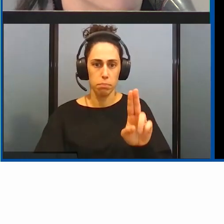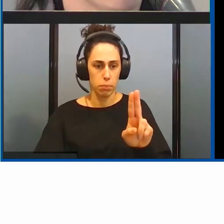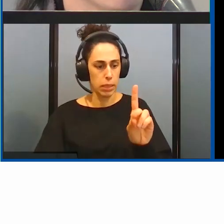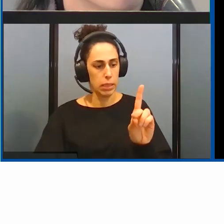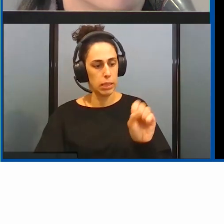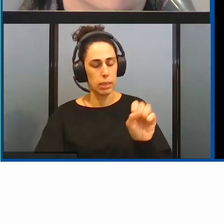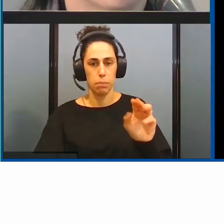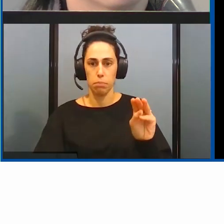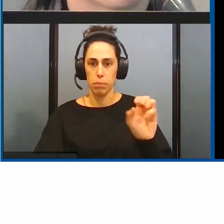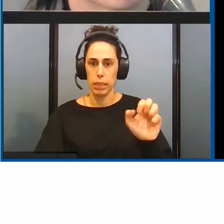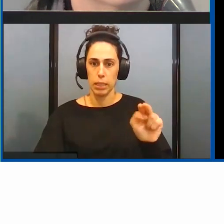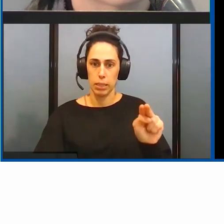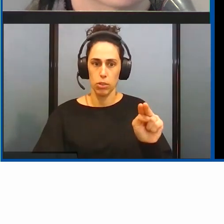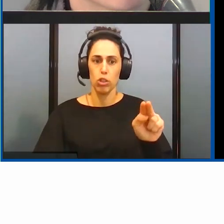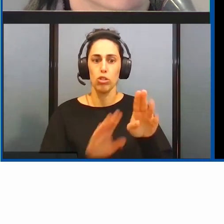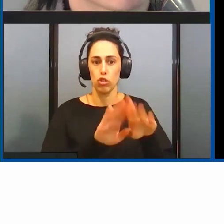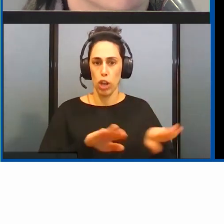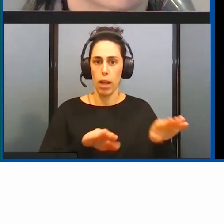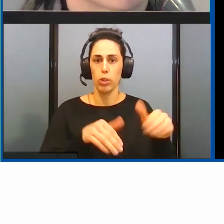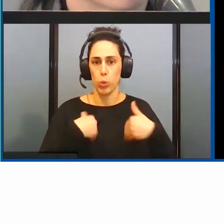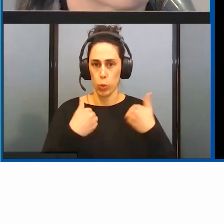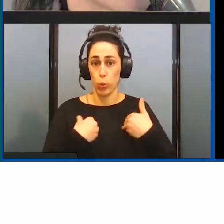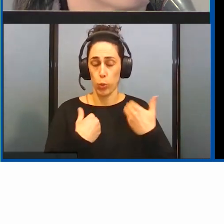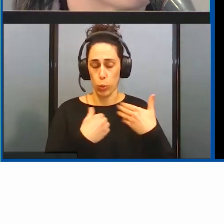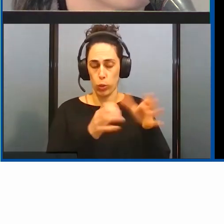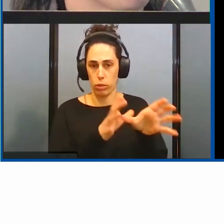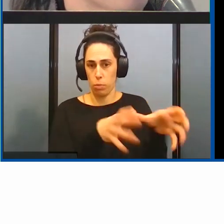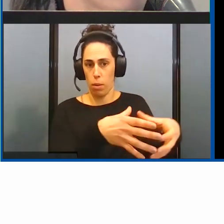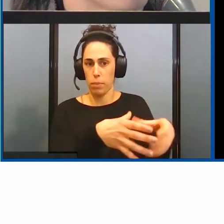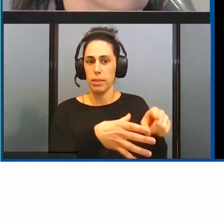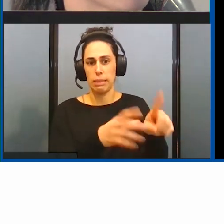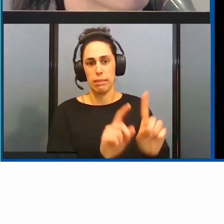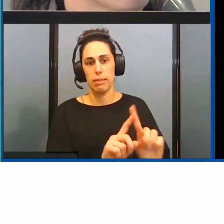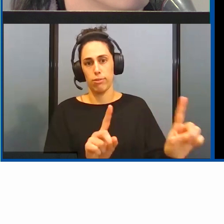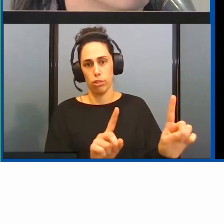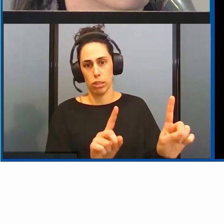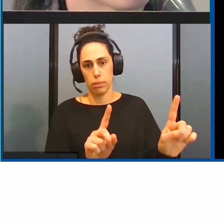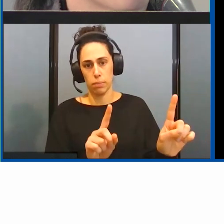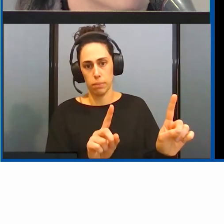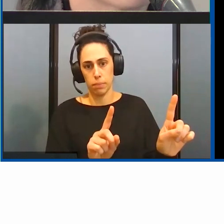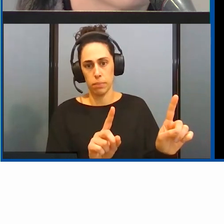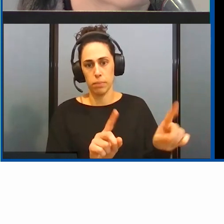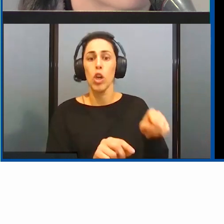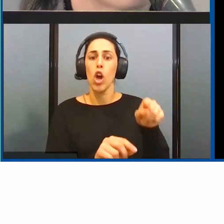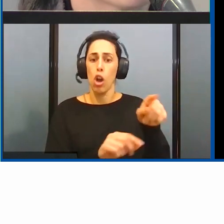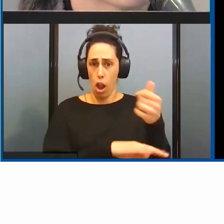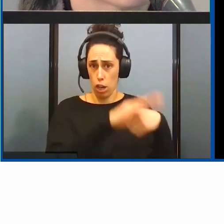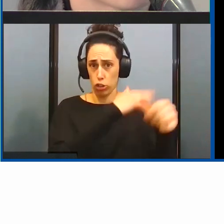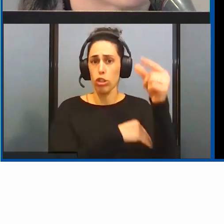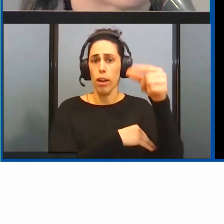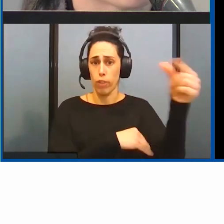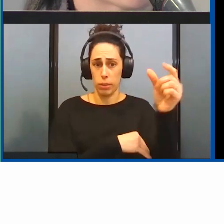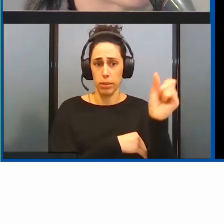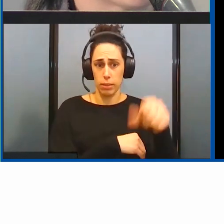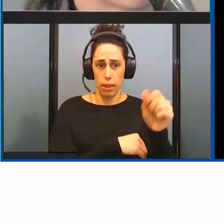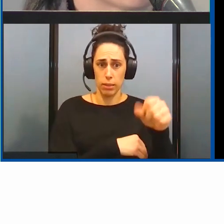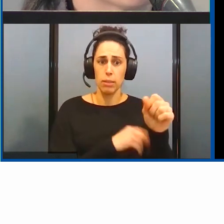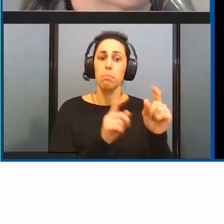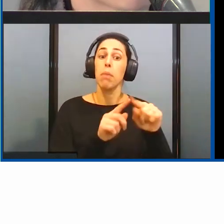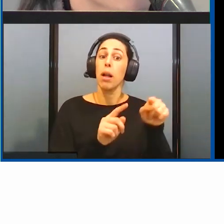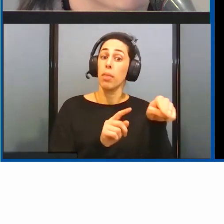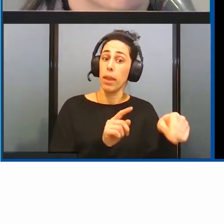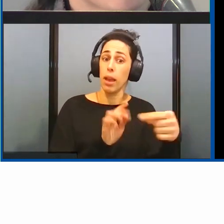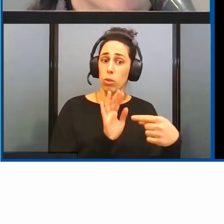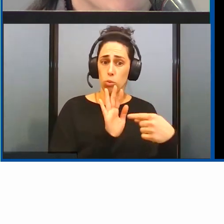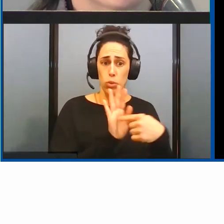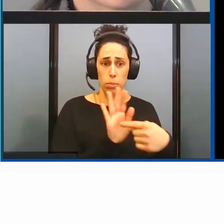government body, but they replace the Ontario Child and Youth Advocate. So every province and jurisdiction